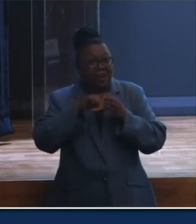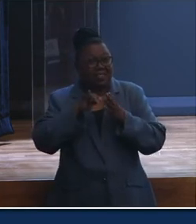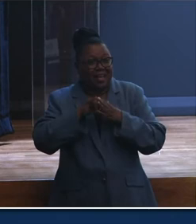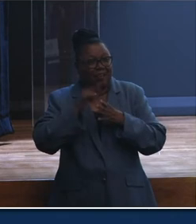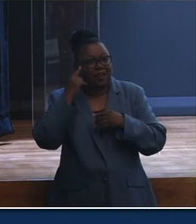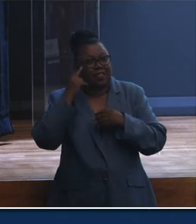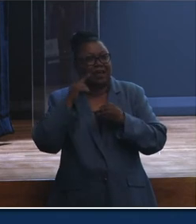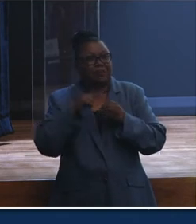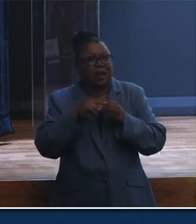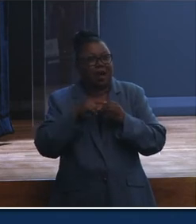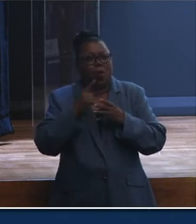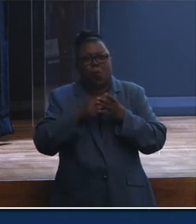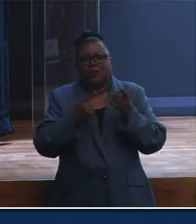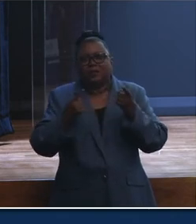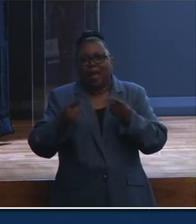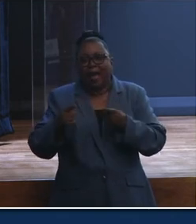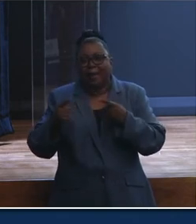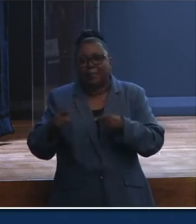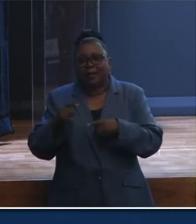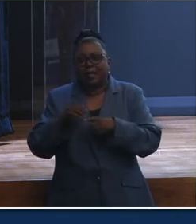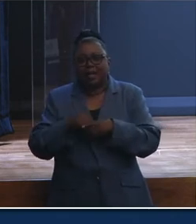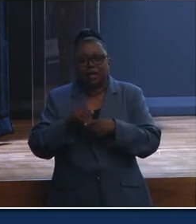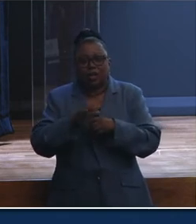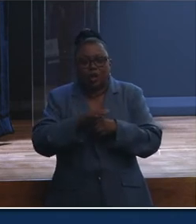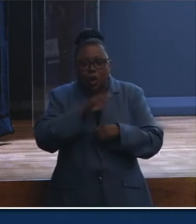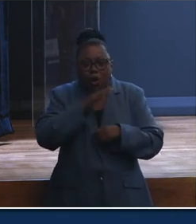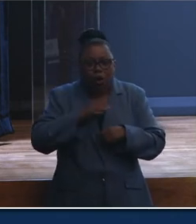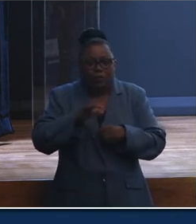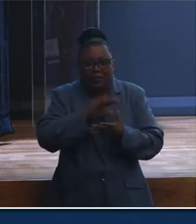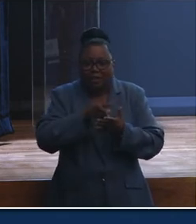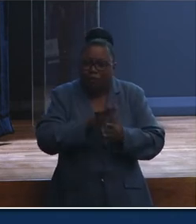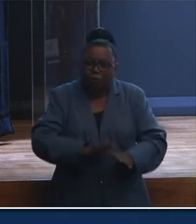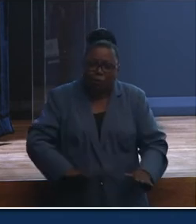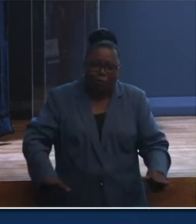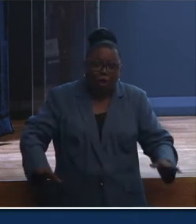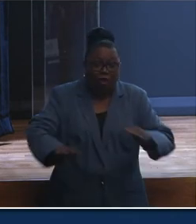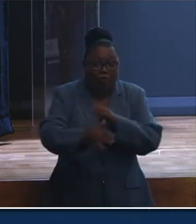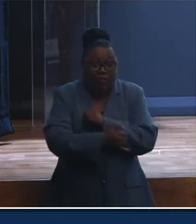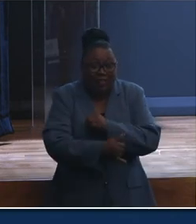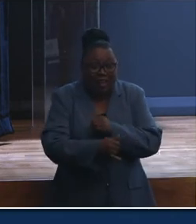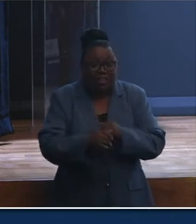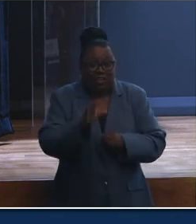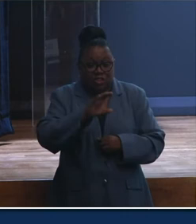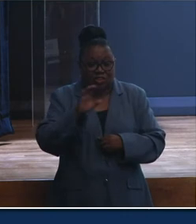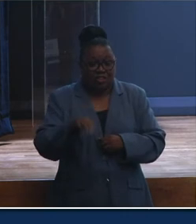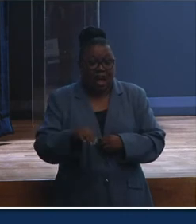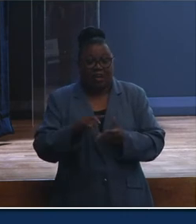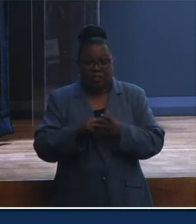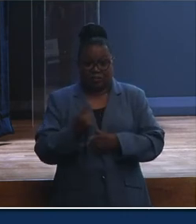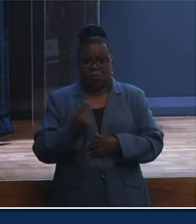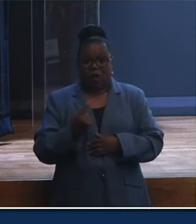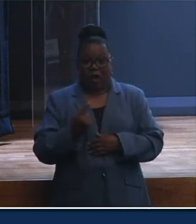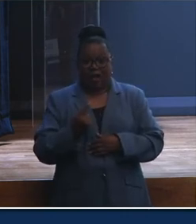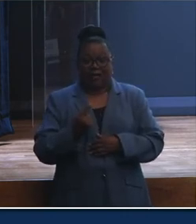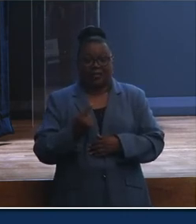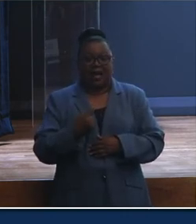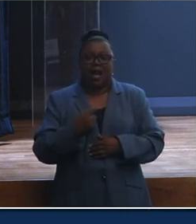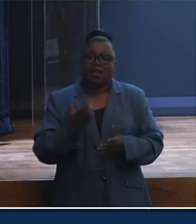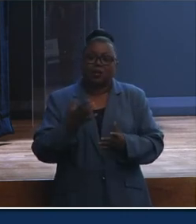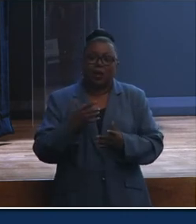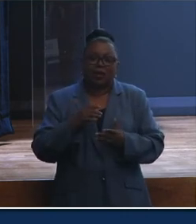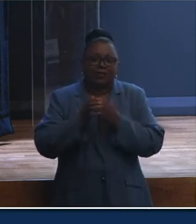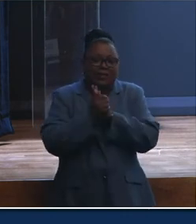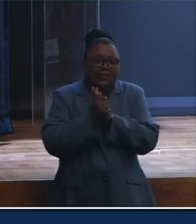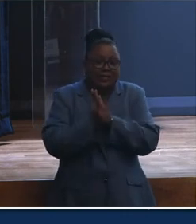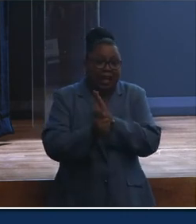and you think about what's happening in urban centers all across the country, Chicago being one of them, and the incredible